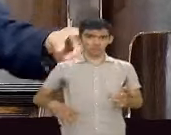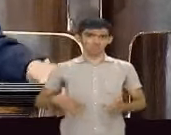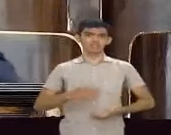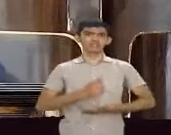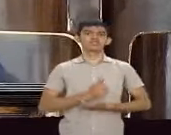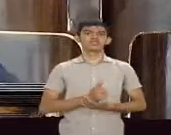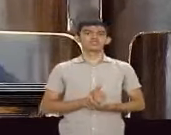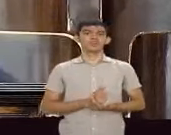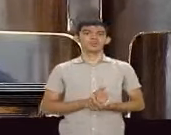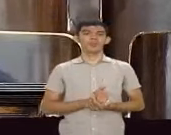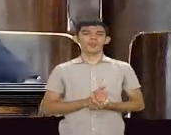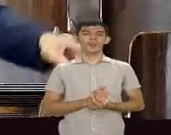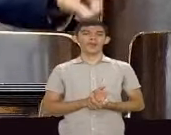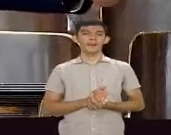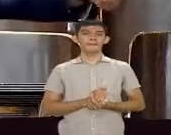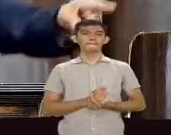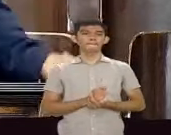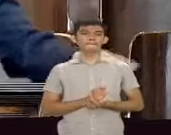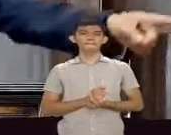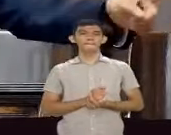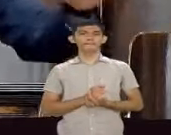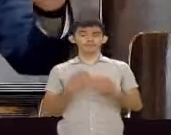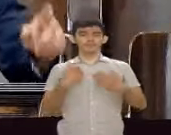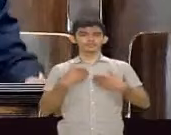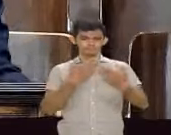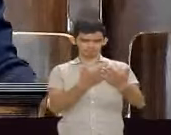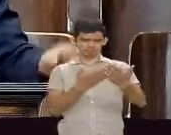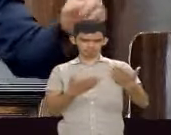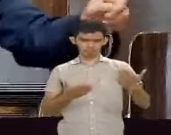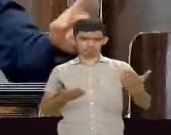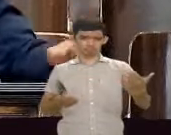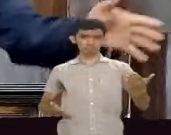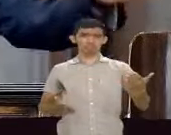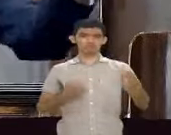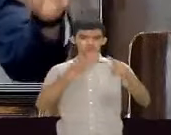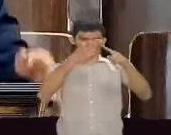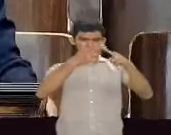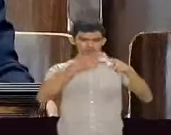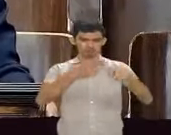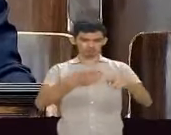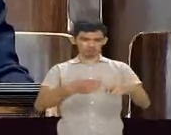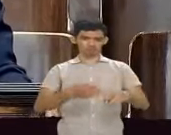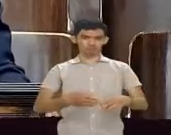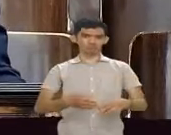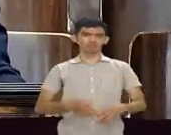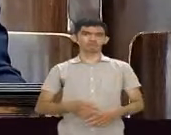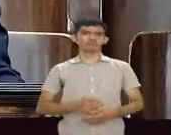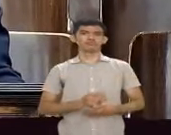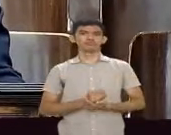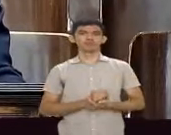father, oh, taas ni siya listahan, gi-forward niya nako, nagpa-pray sa inyo. Sige, mag-pray ta.